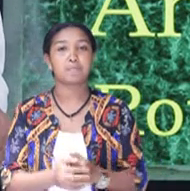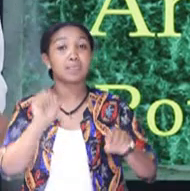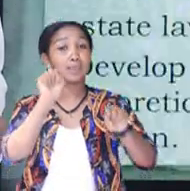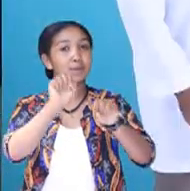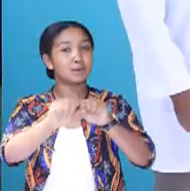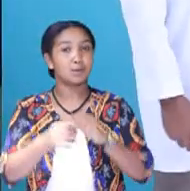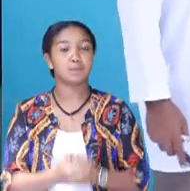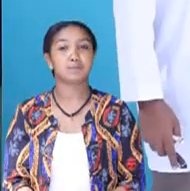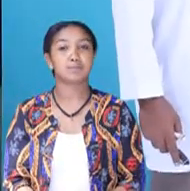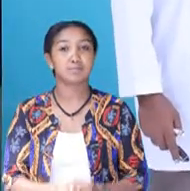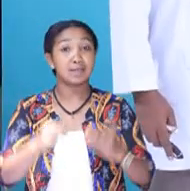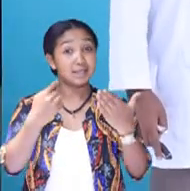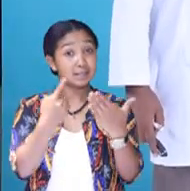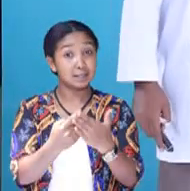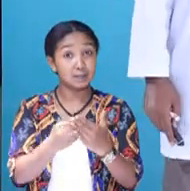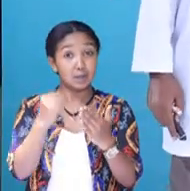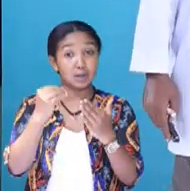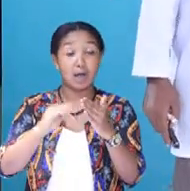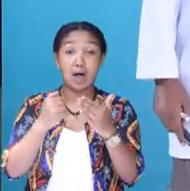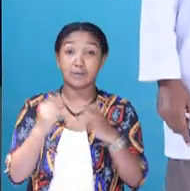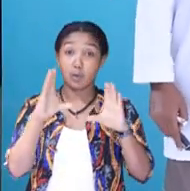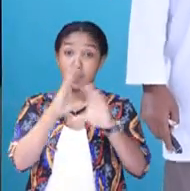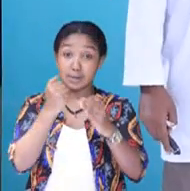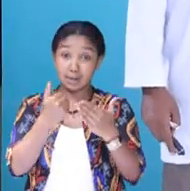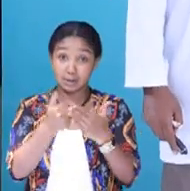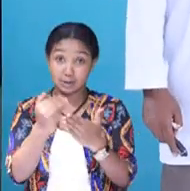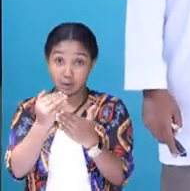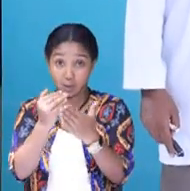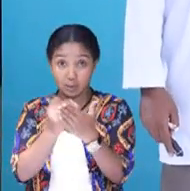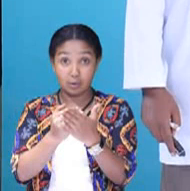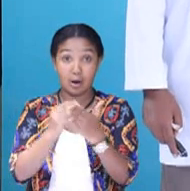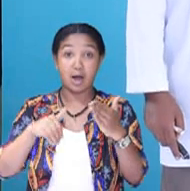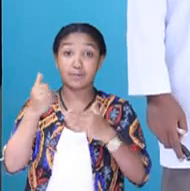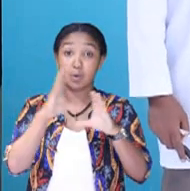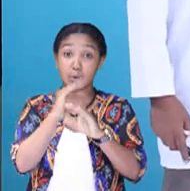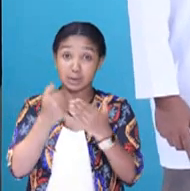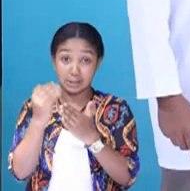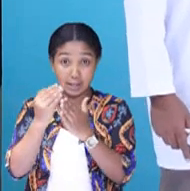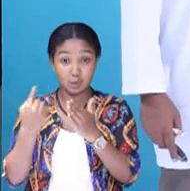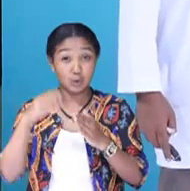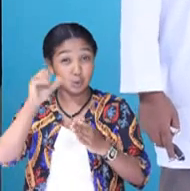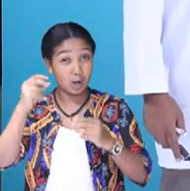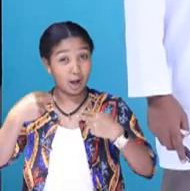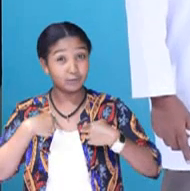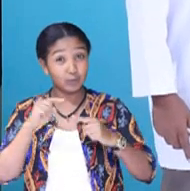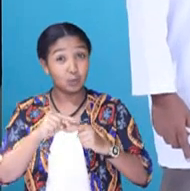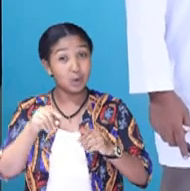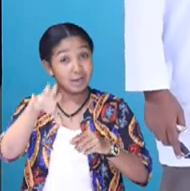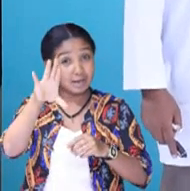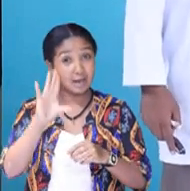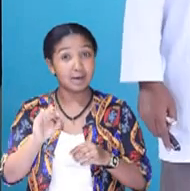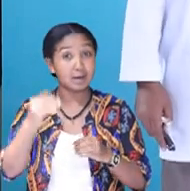So in this topic, after we accomplish or after the completion of this lesson, we should have to